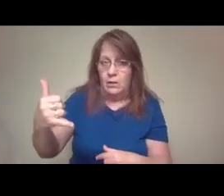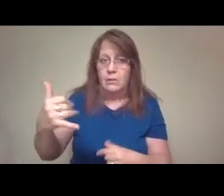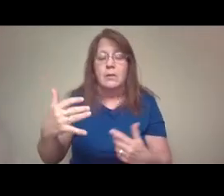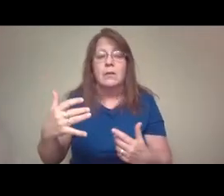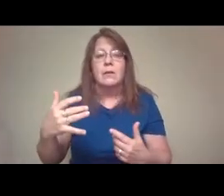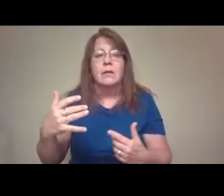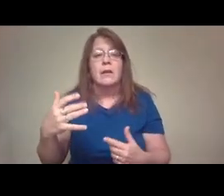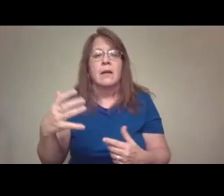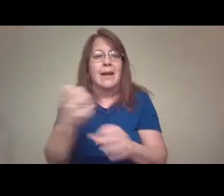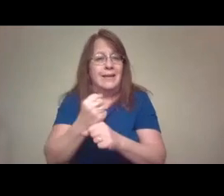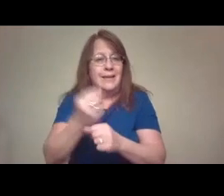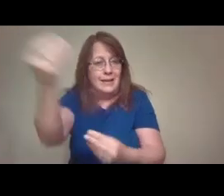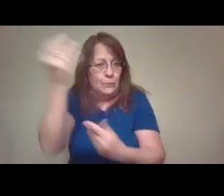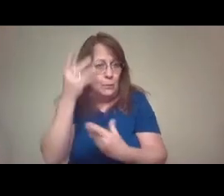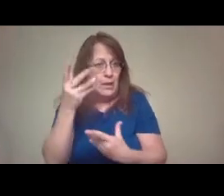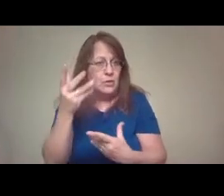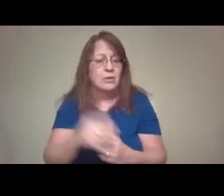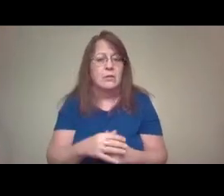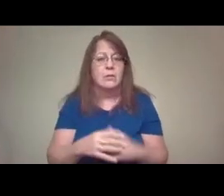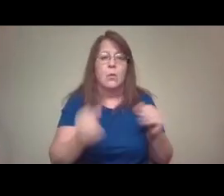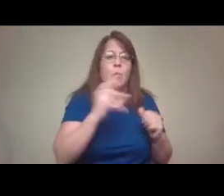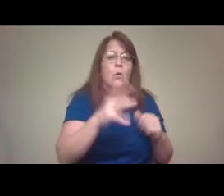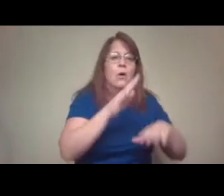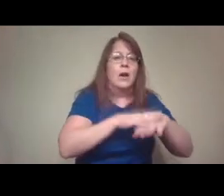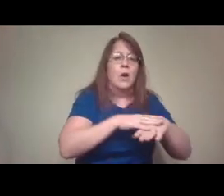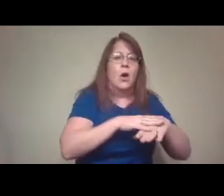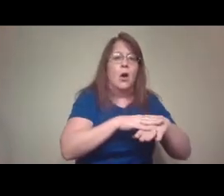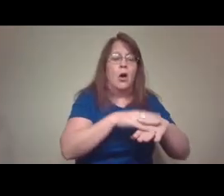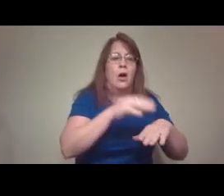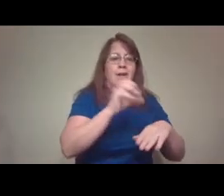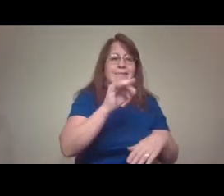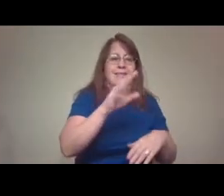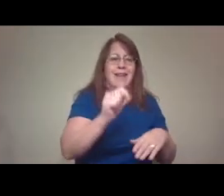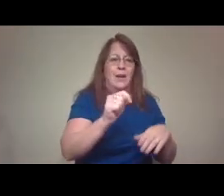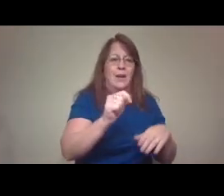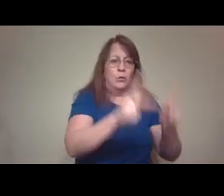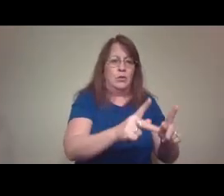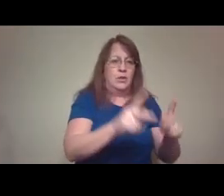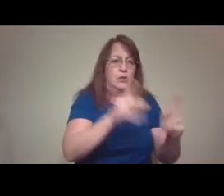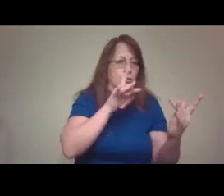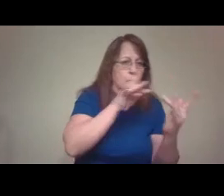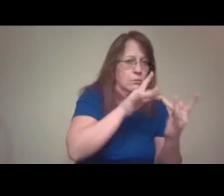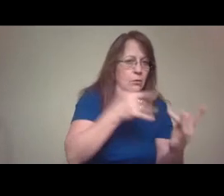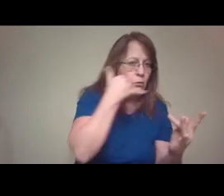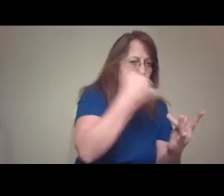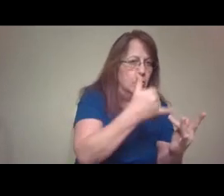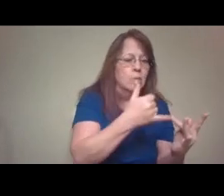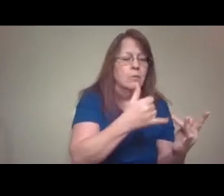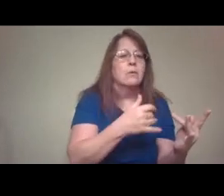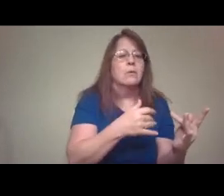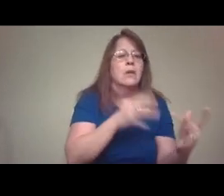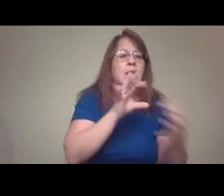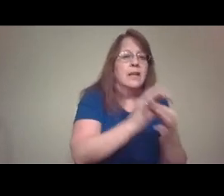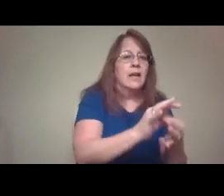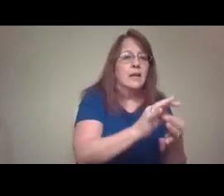youth. To connect to somebody who can help support you through that crisis or connect you to resources, or you can go